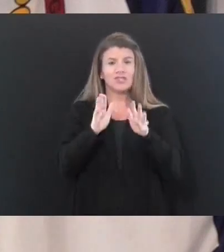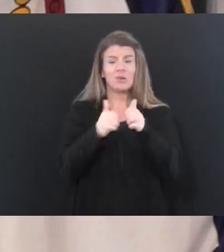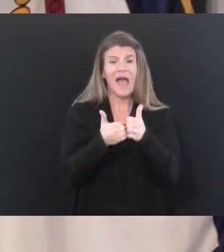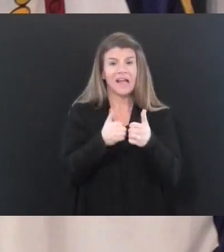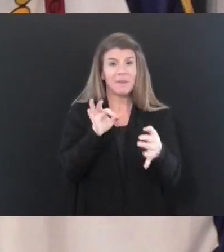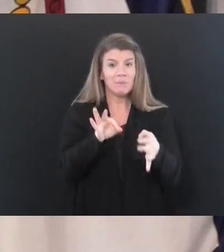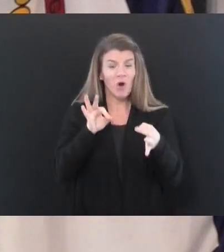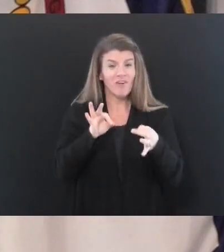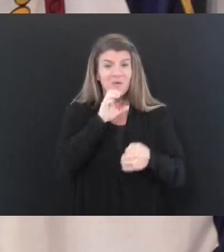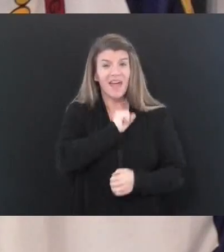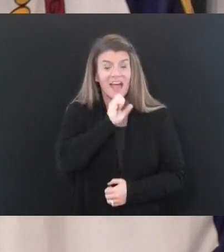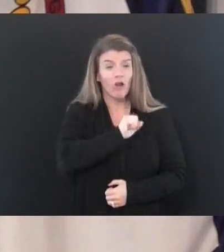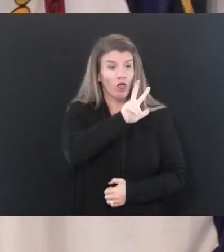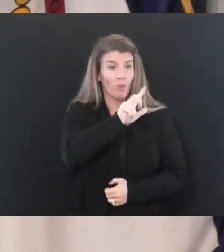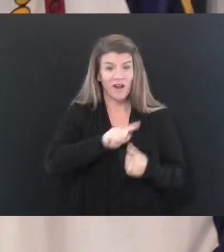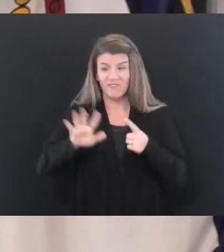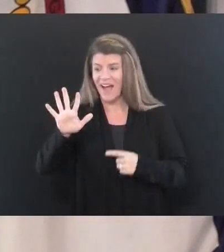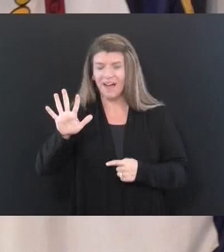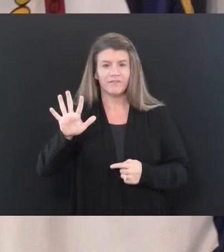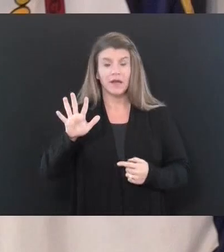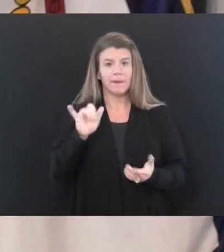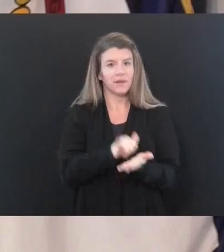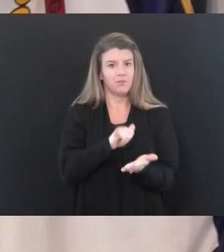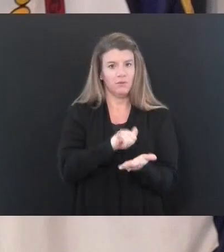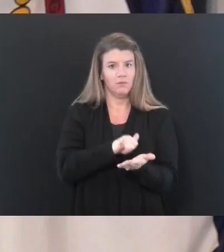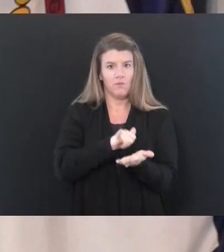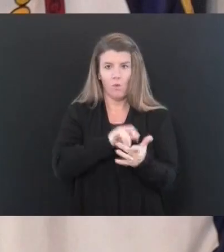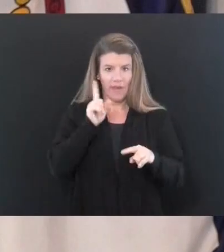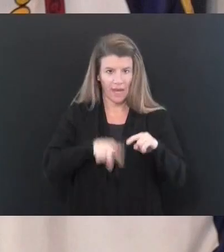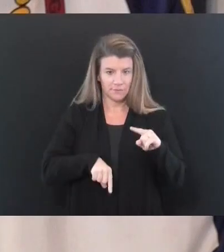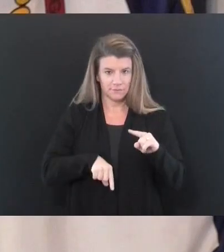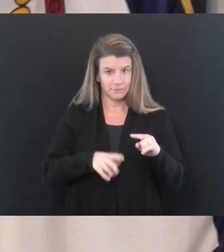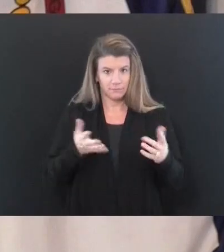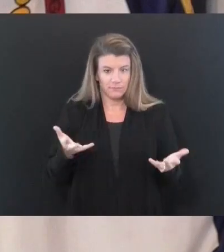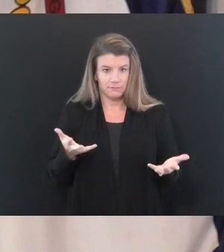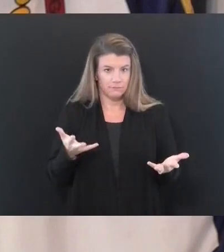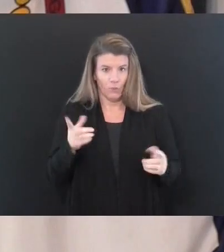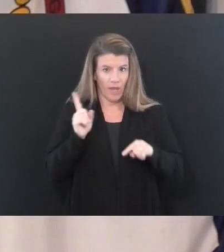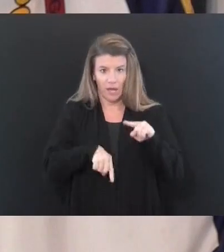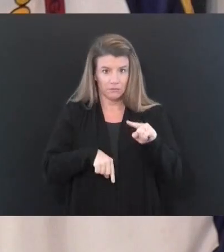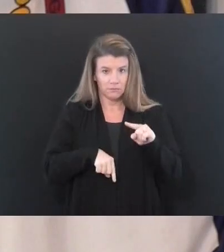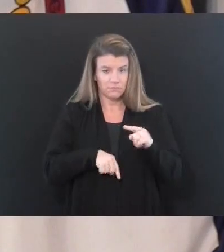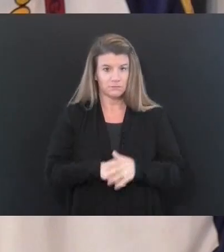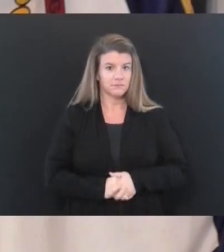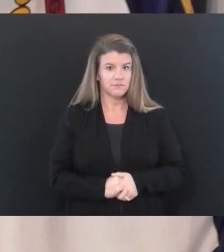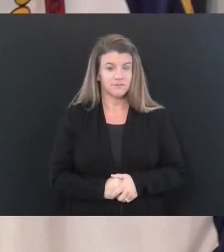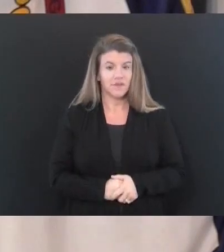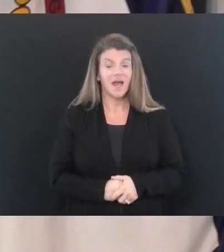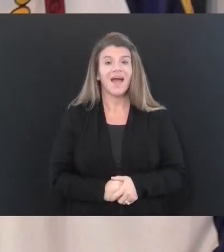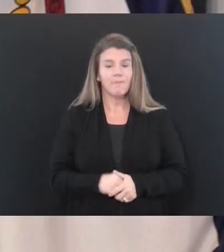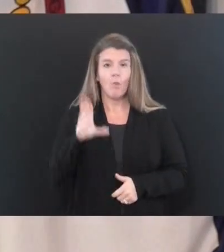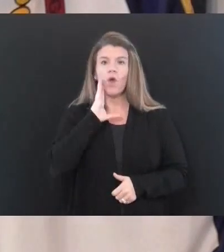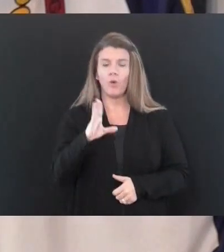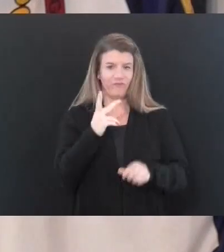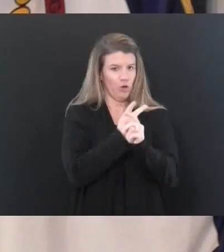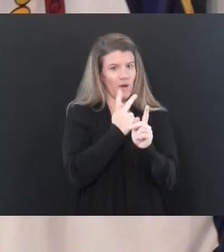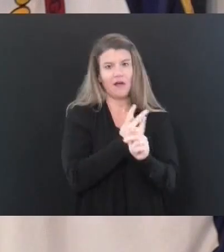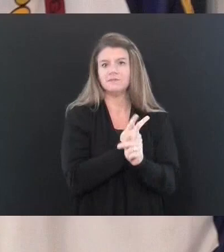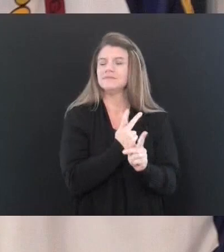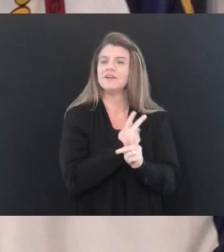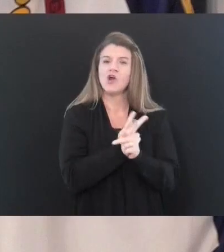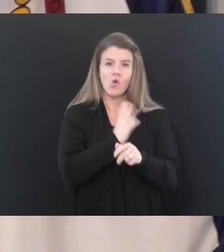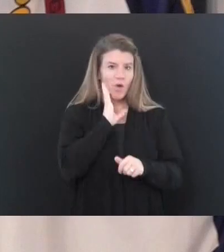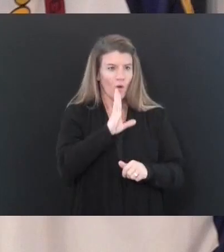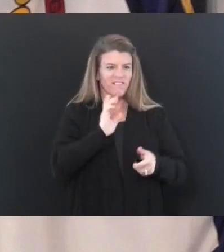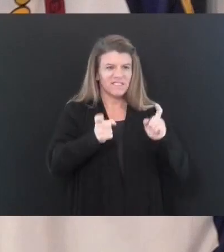3 to 5 year olds? Well, we're not going to make it perfect. That's all there is to it. We're going to deal with this, and